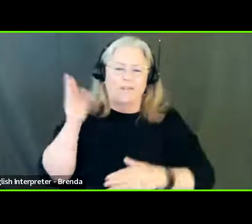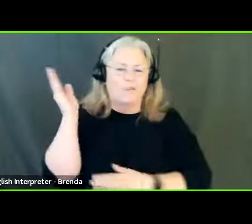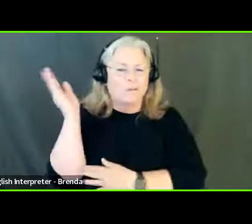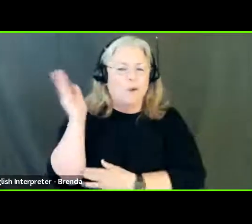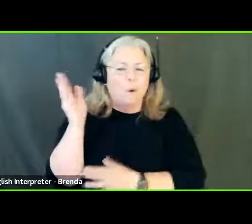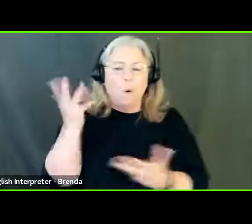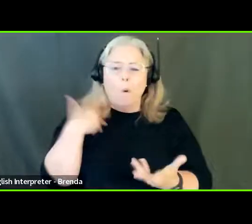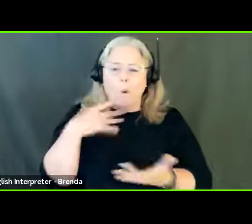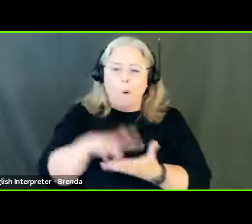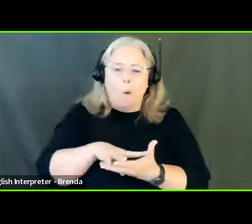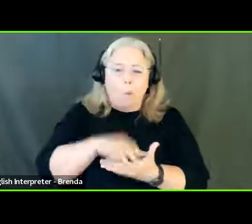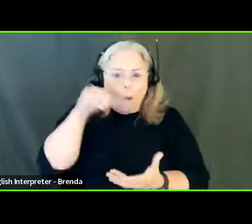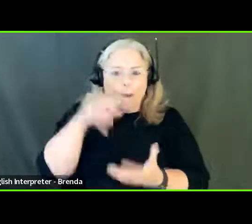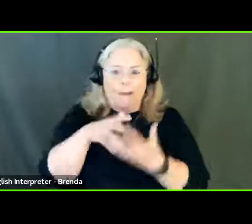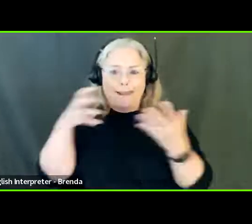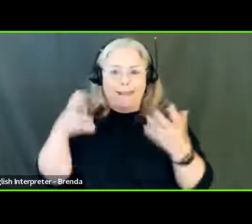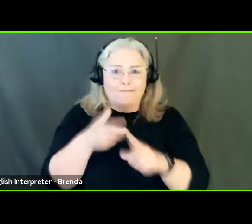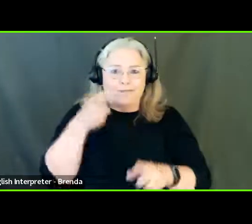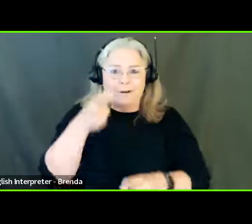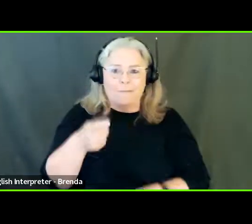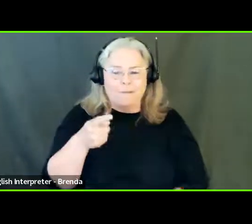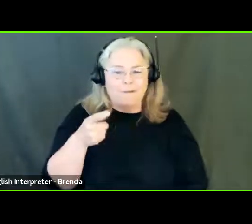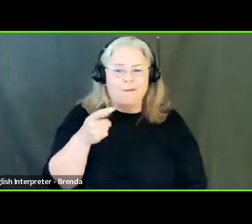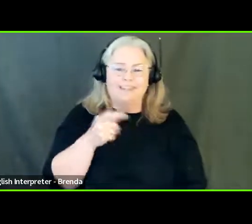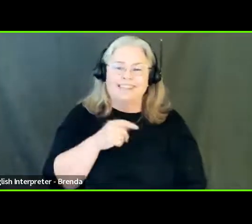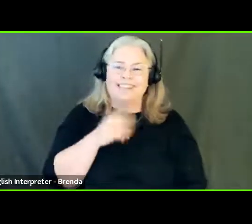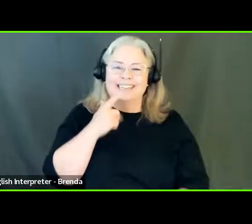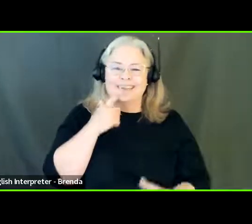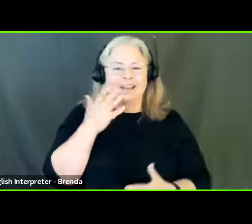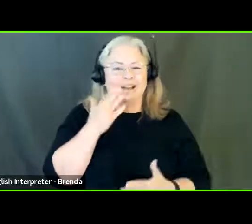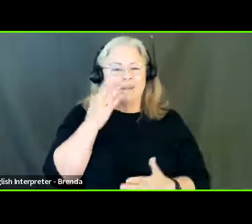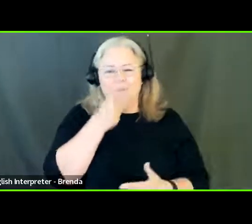And we learned so much from you, as we always do. Have a lovely, lovely day. And we hope to see y'all in